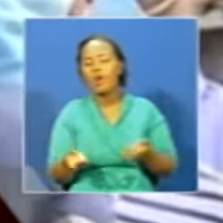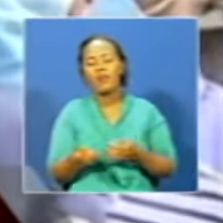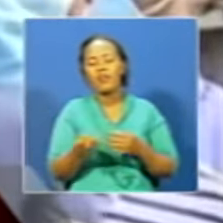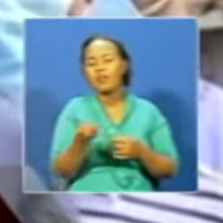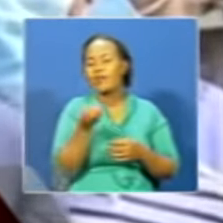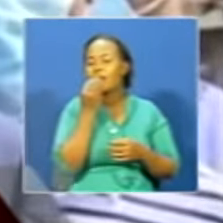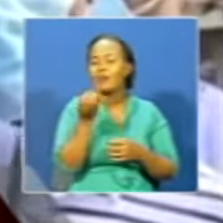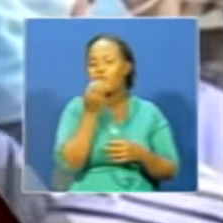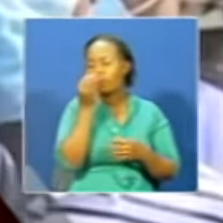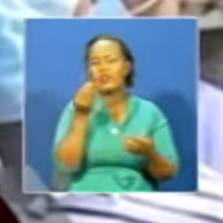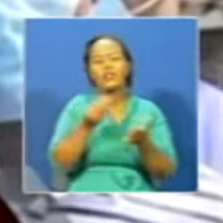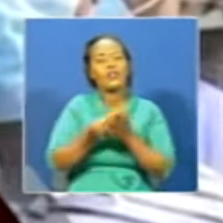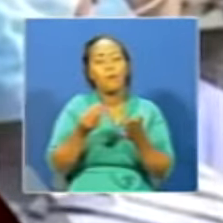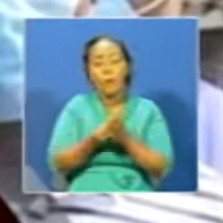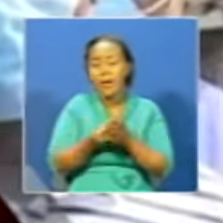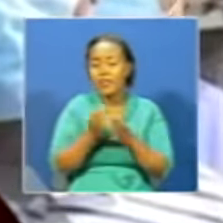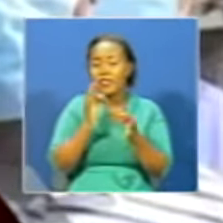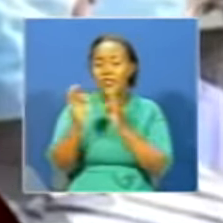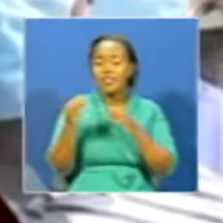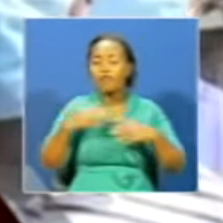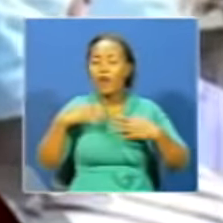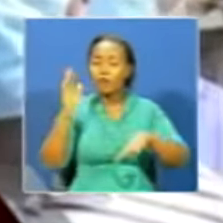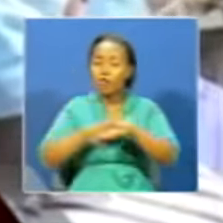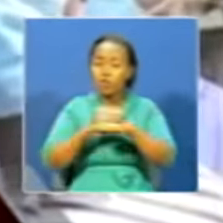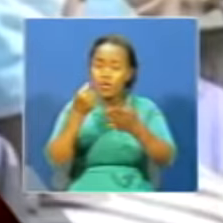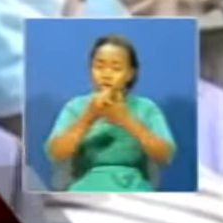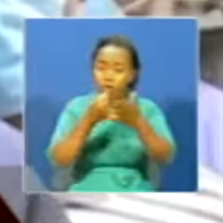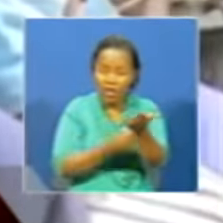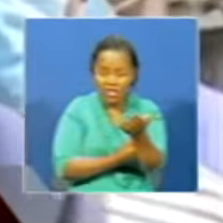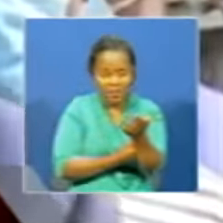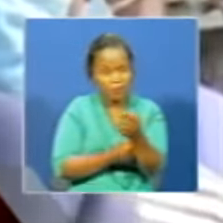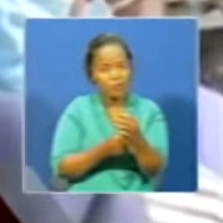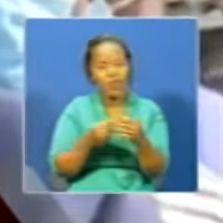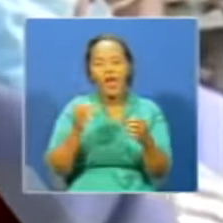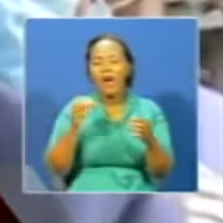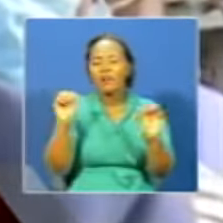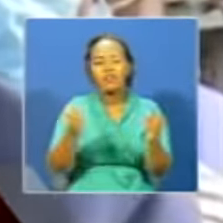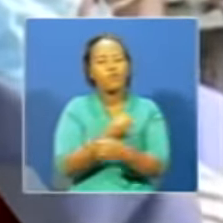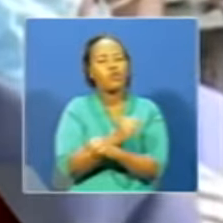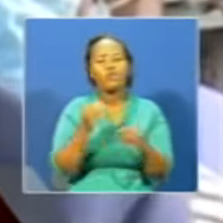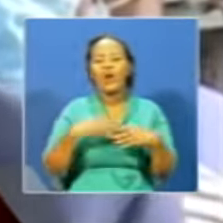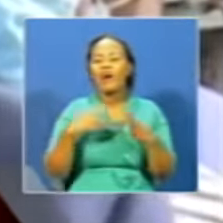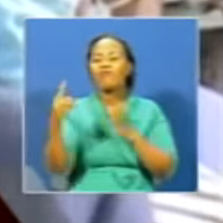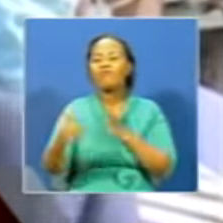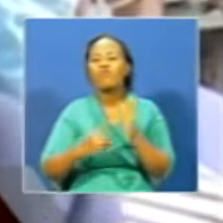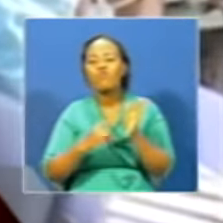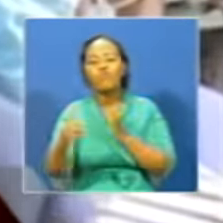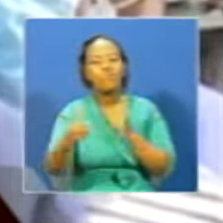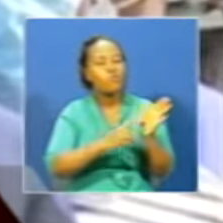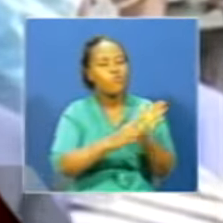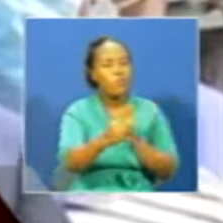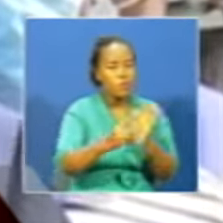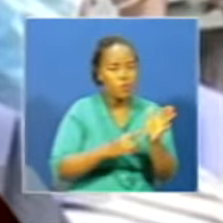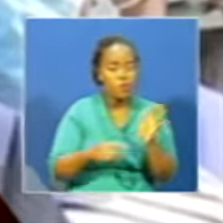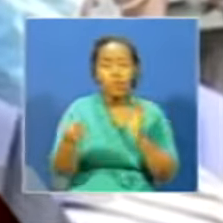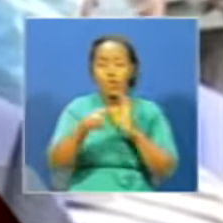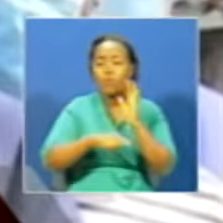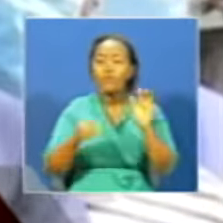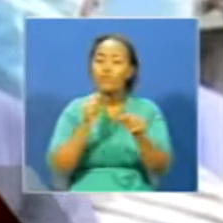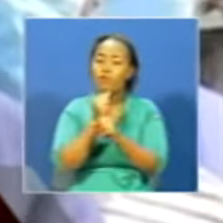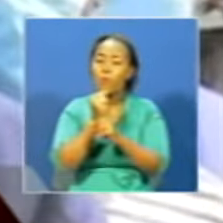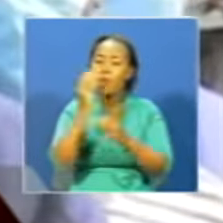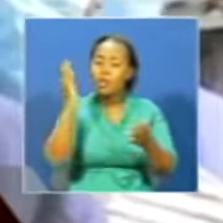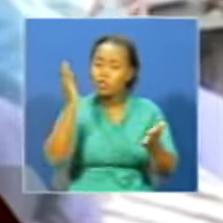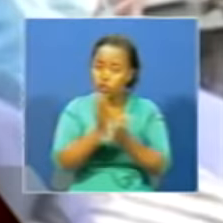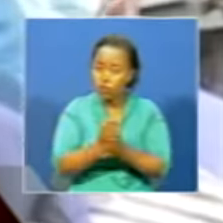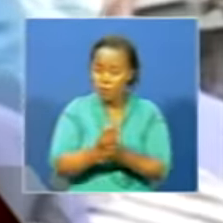no need to have a good scholarship and you go to a day school. Therefore, we are going to ensure as a